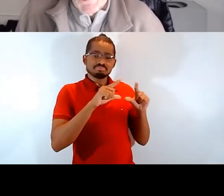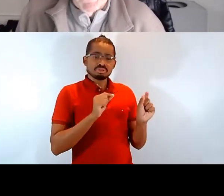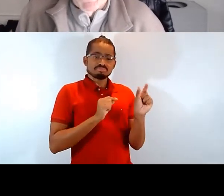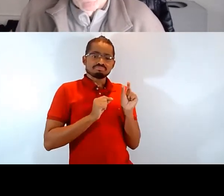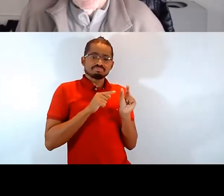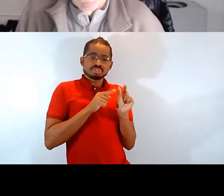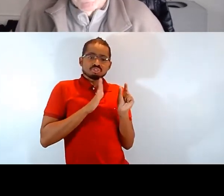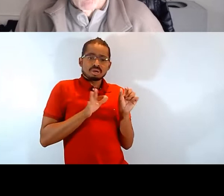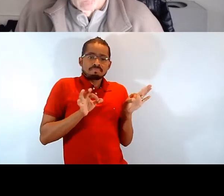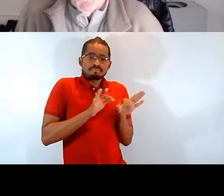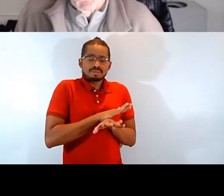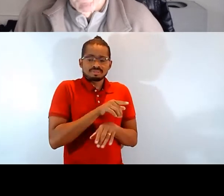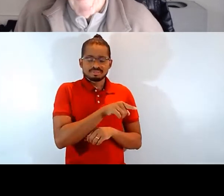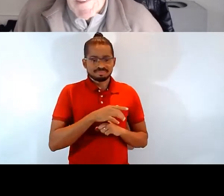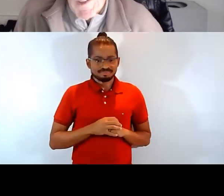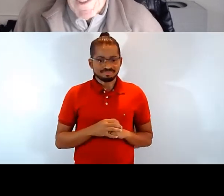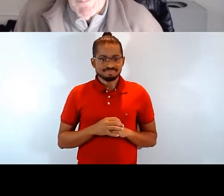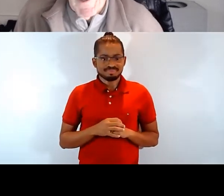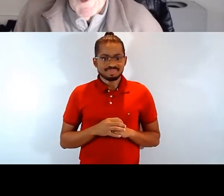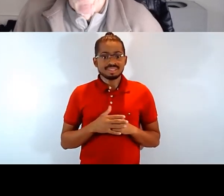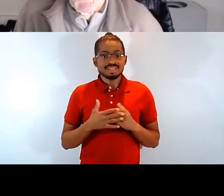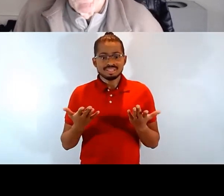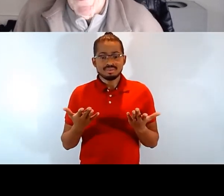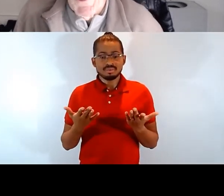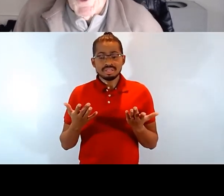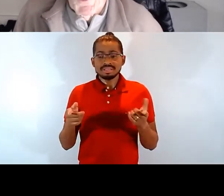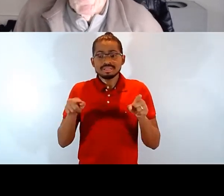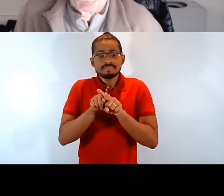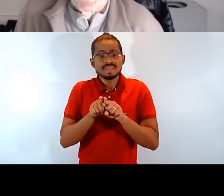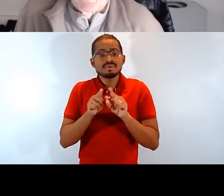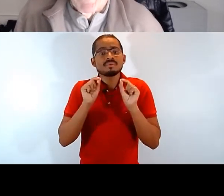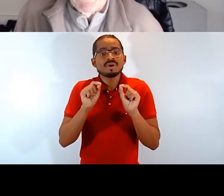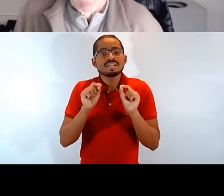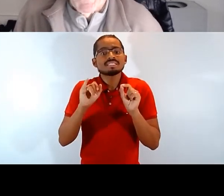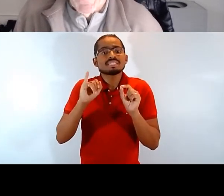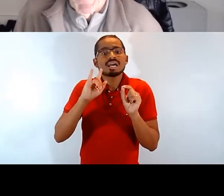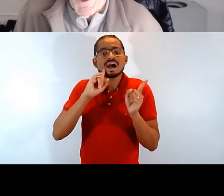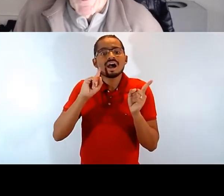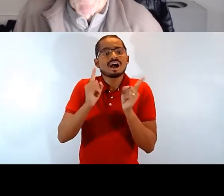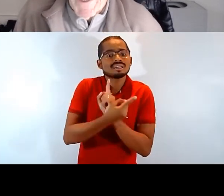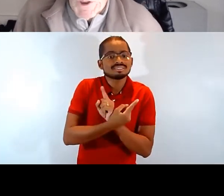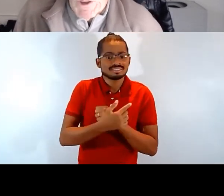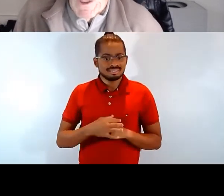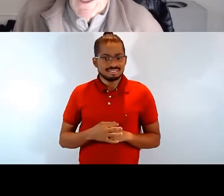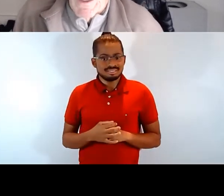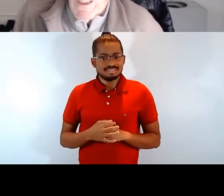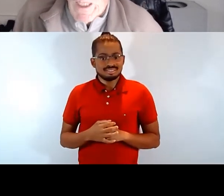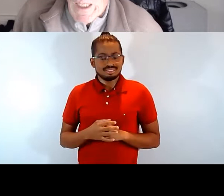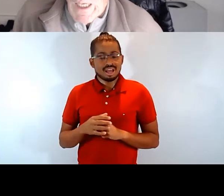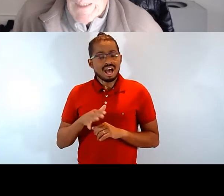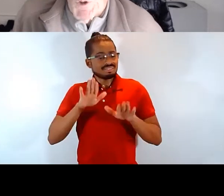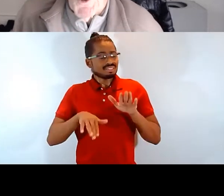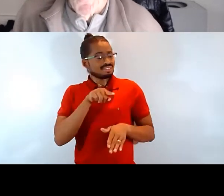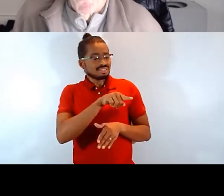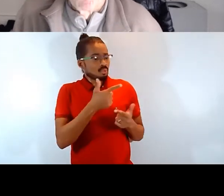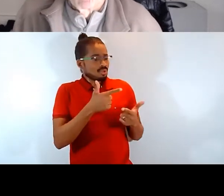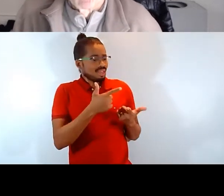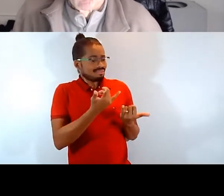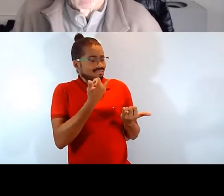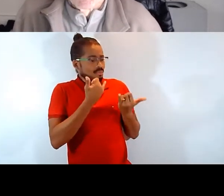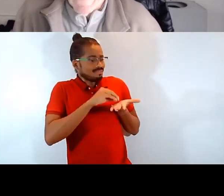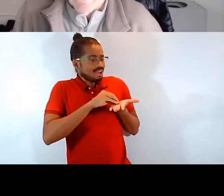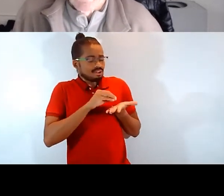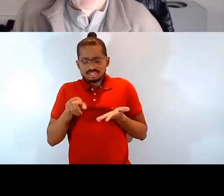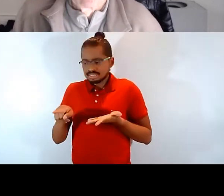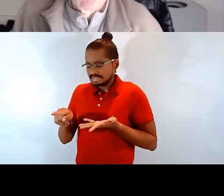less explicit. And what do you do in that case? Because you need to make things explicit in French. I'm sure all of you